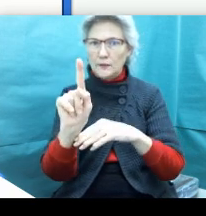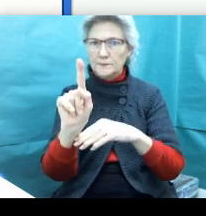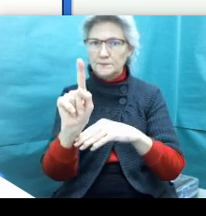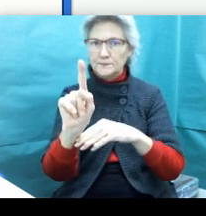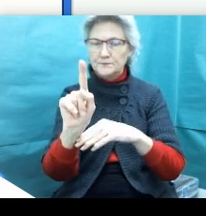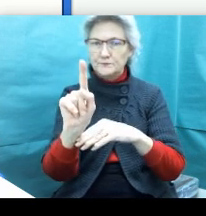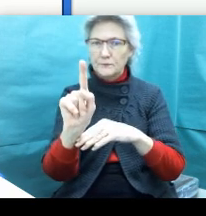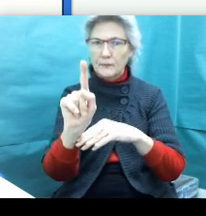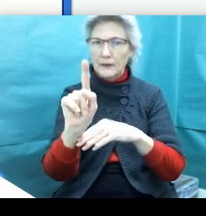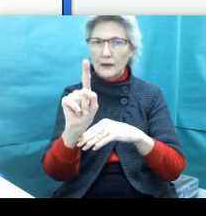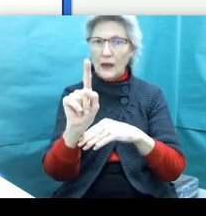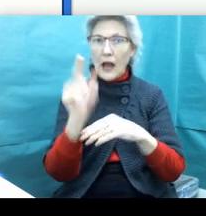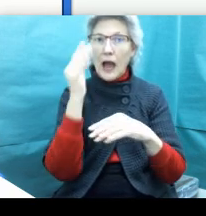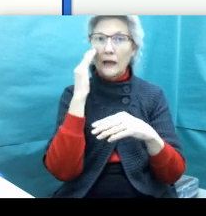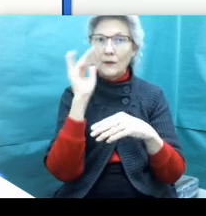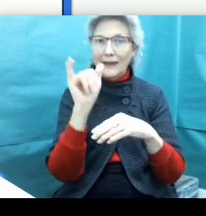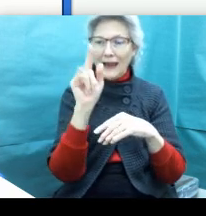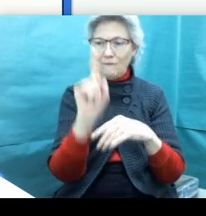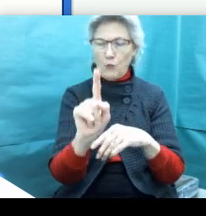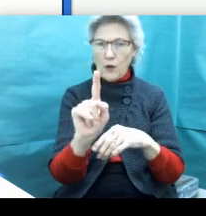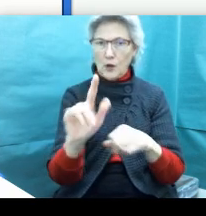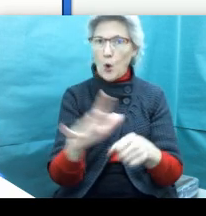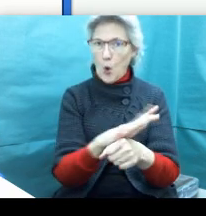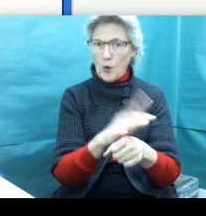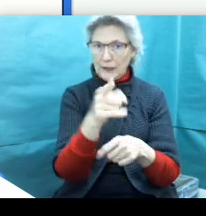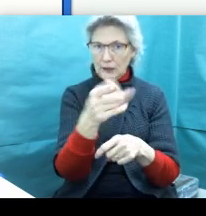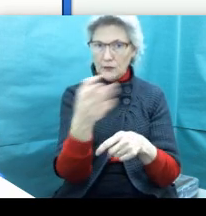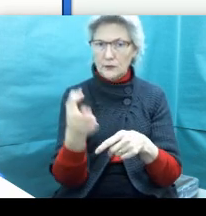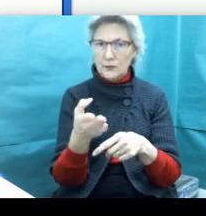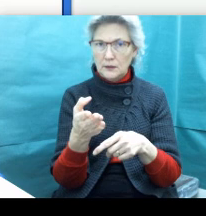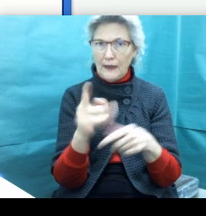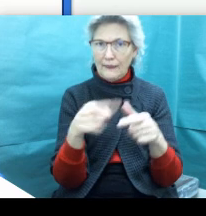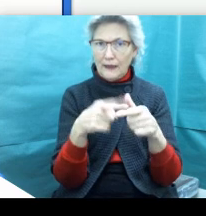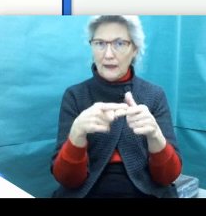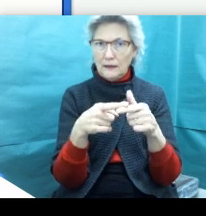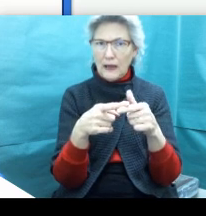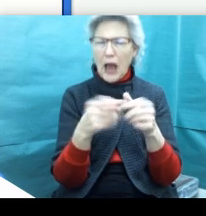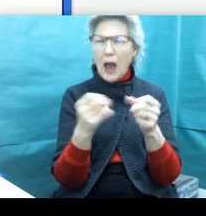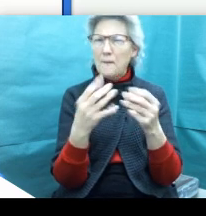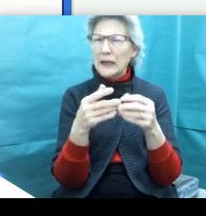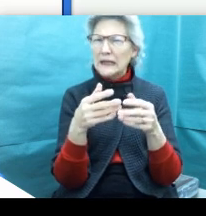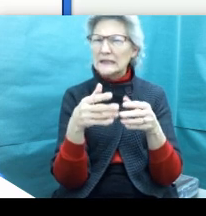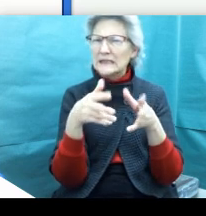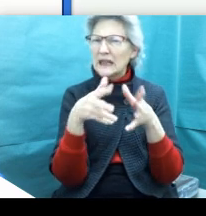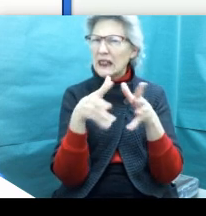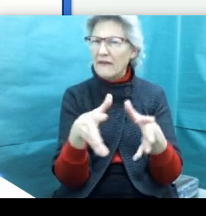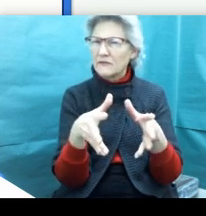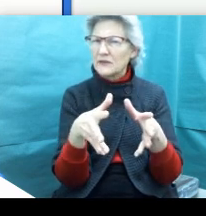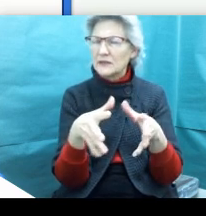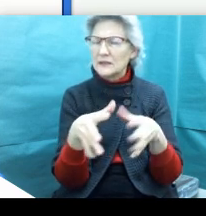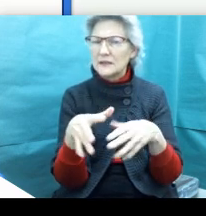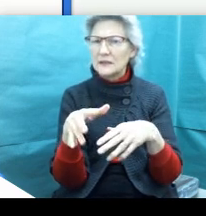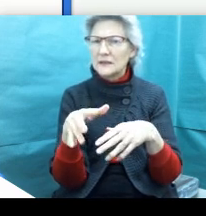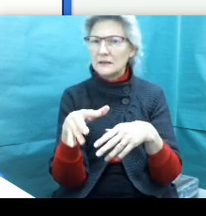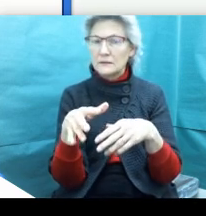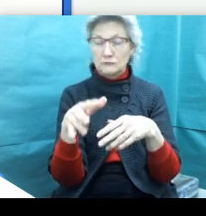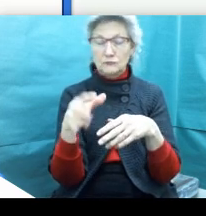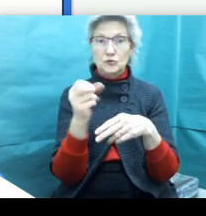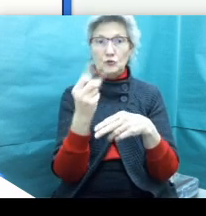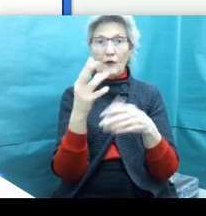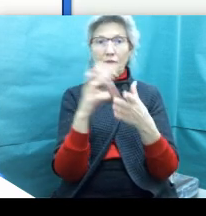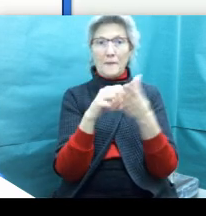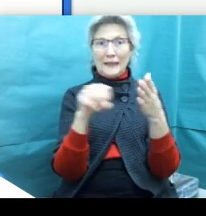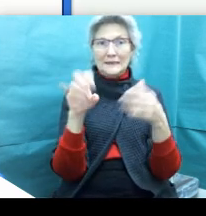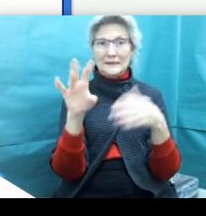1 whole, I know that I have 1 whole here, right? And then how many pieces do I have left over? Well, 12